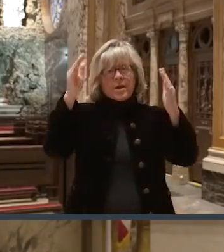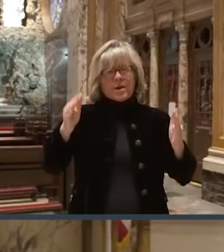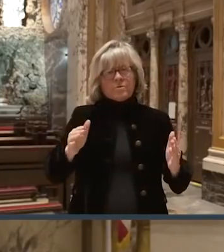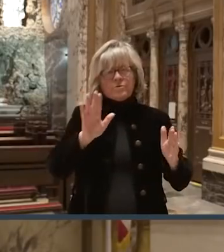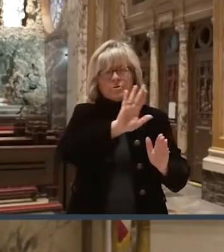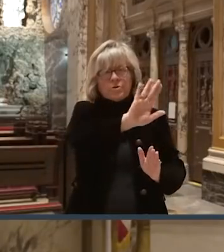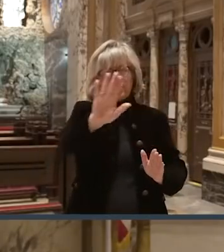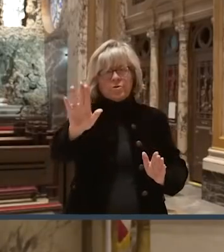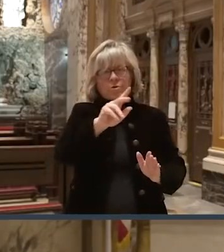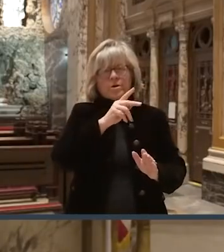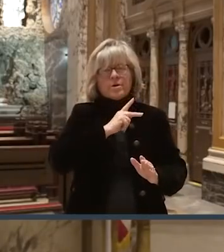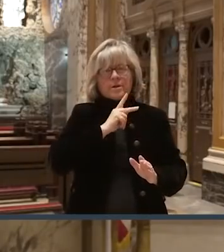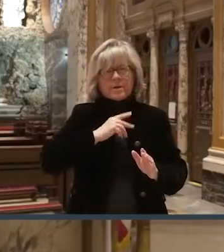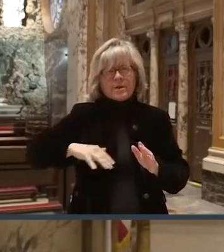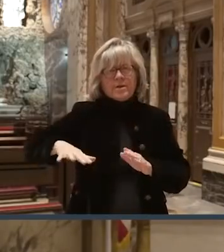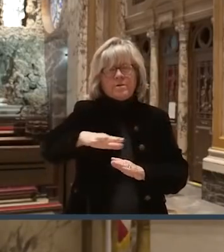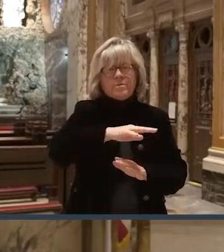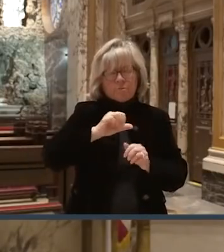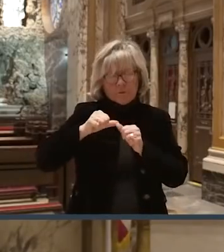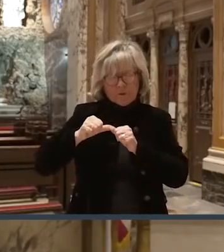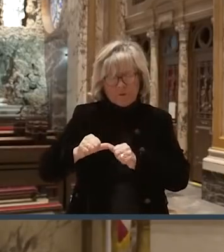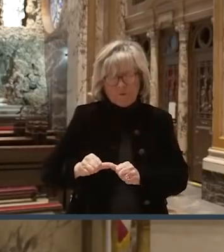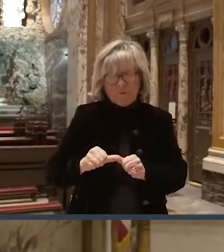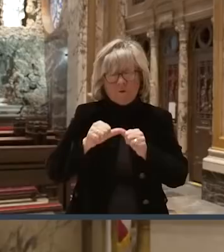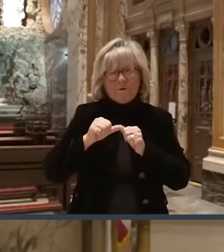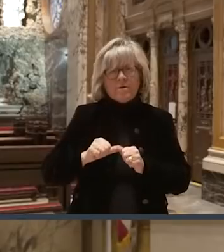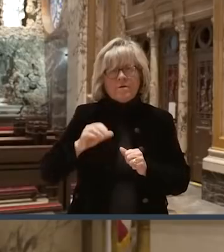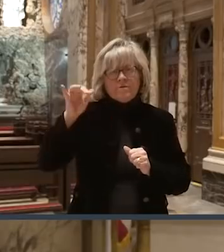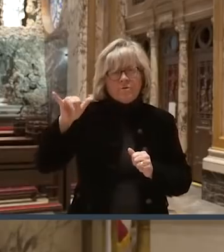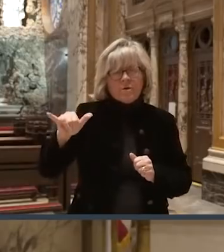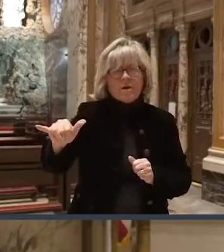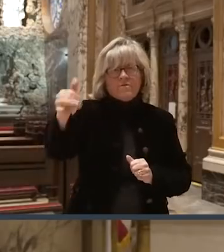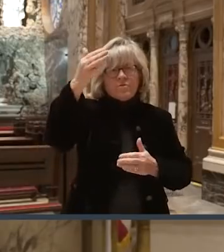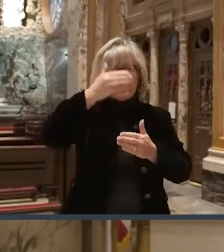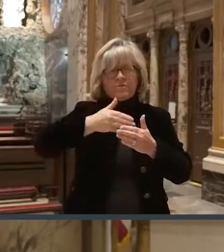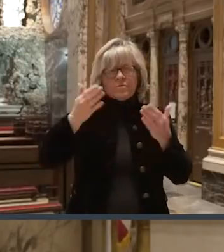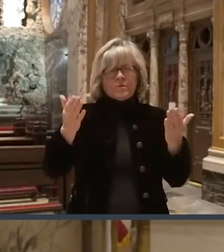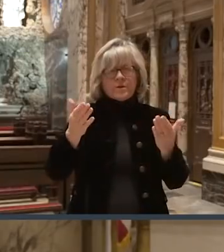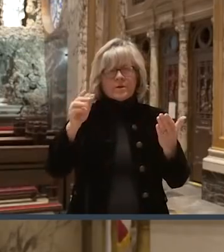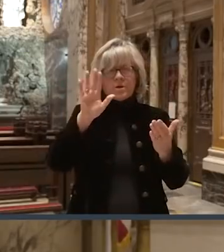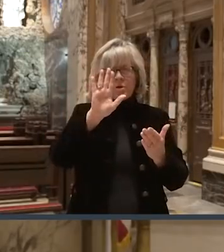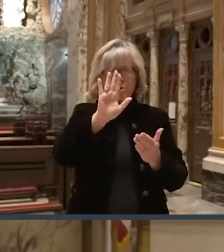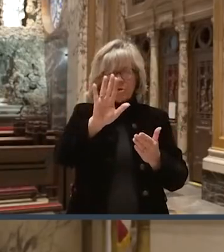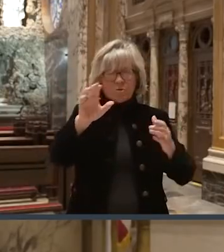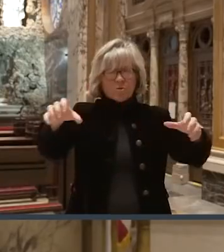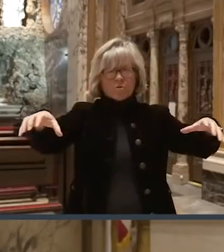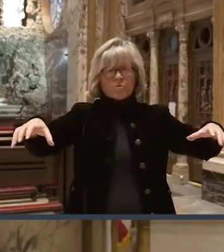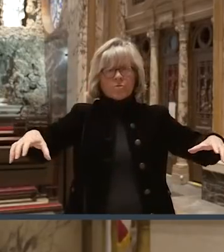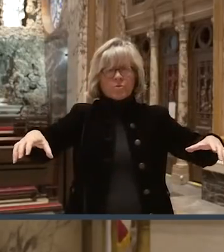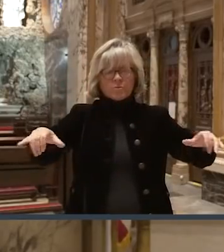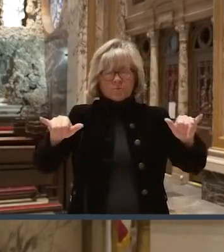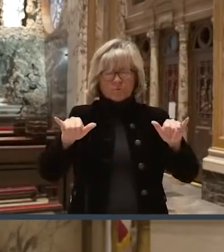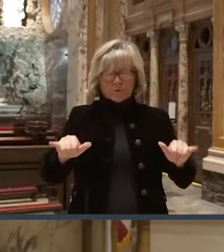kingdom shall endure forever before me. Your throne shall stand firm